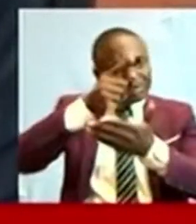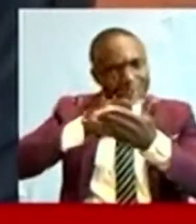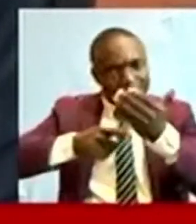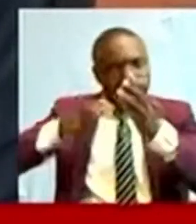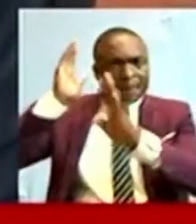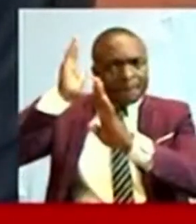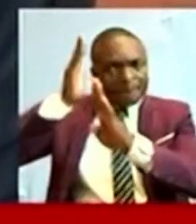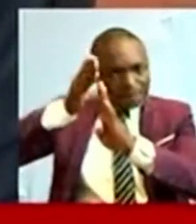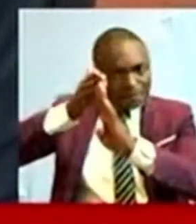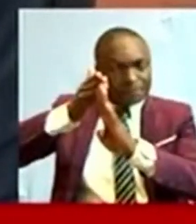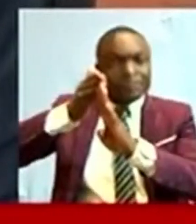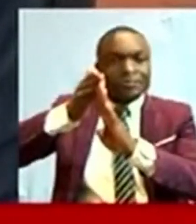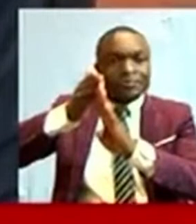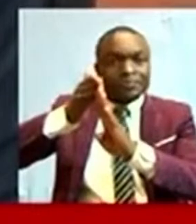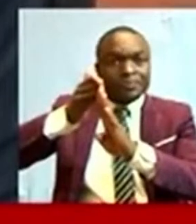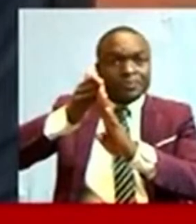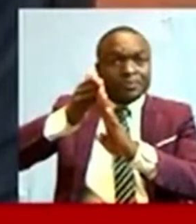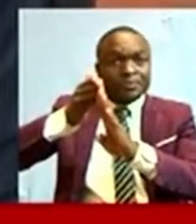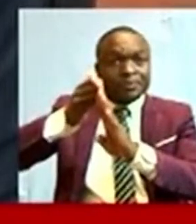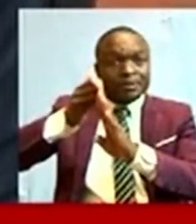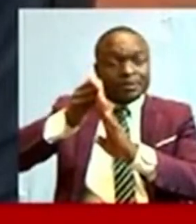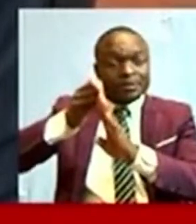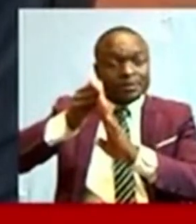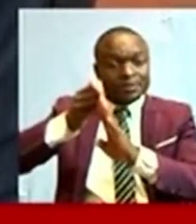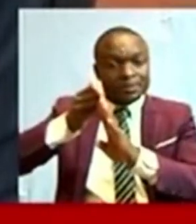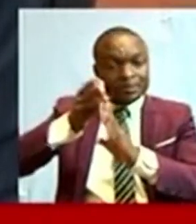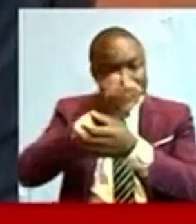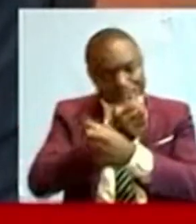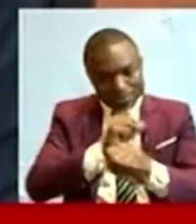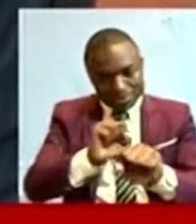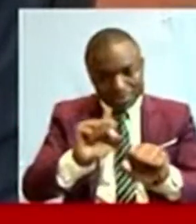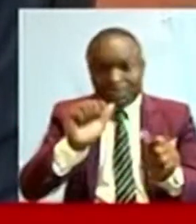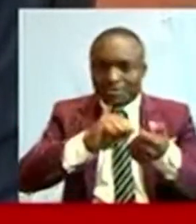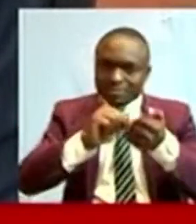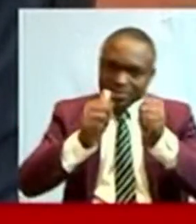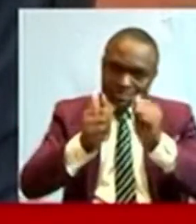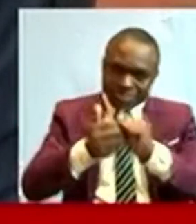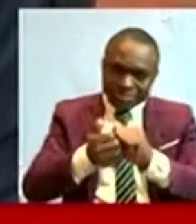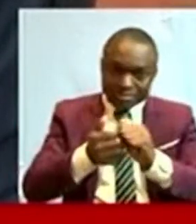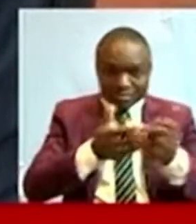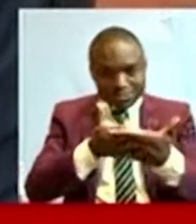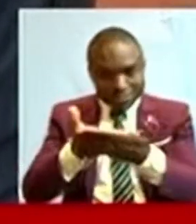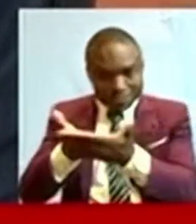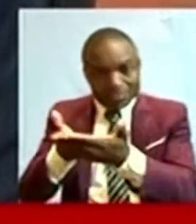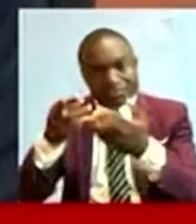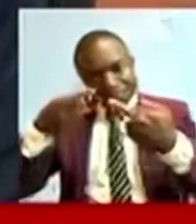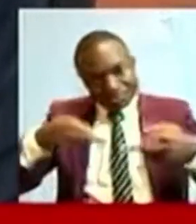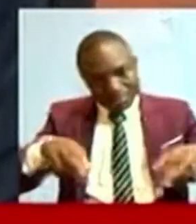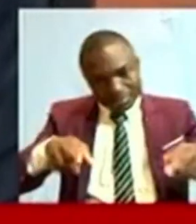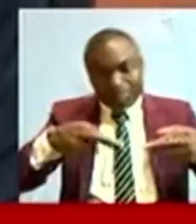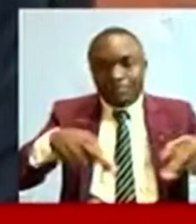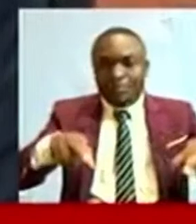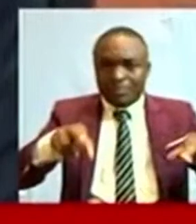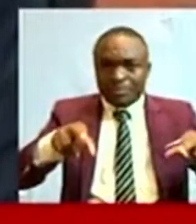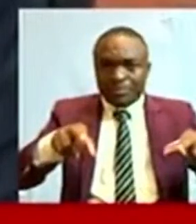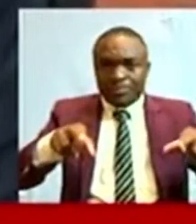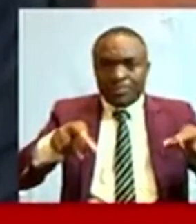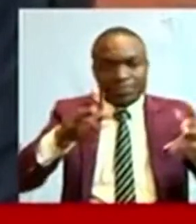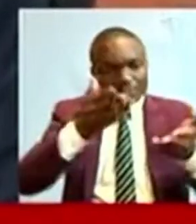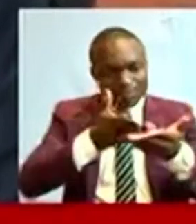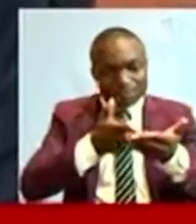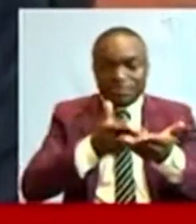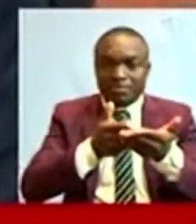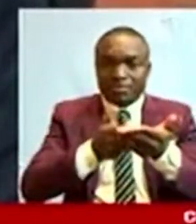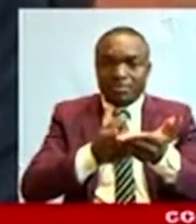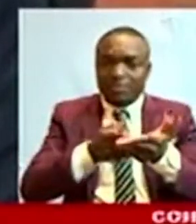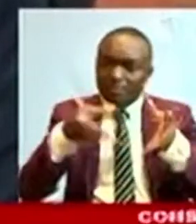of knowledge, discoveries, solving certain problems, to say this research contributed to this body of knowledge, or we solved